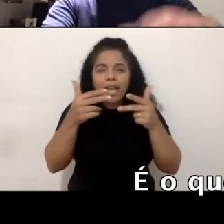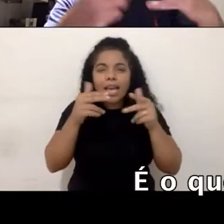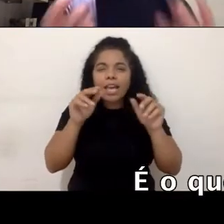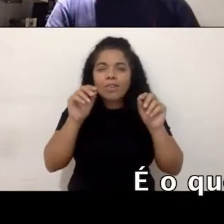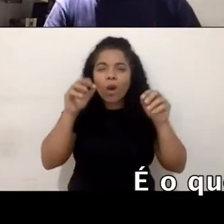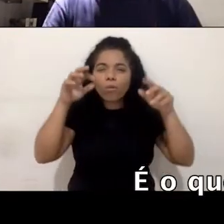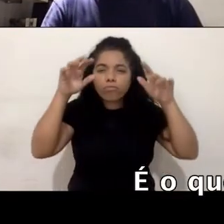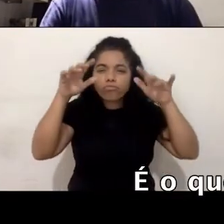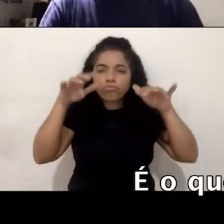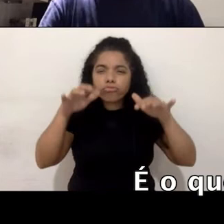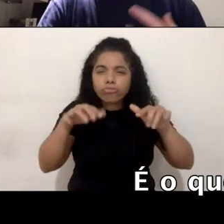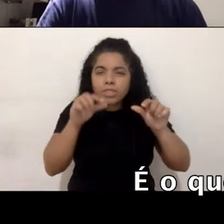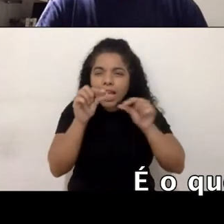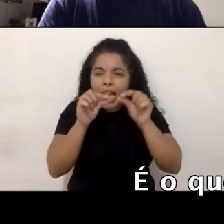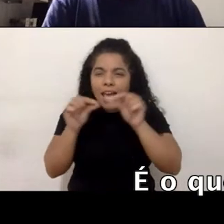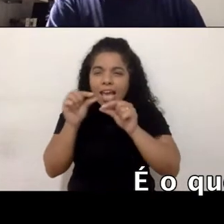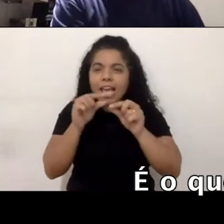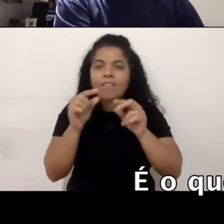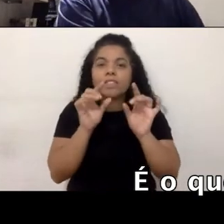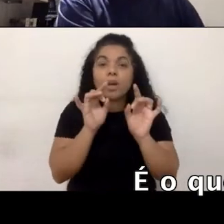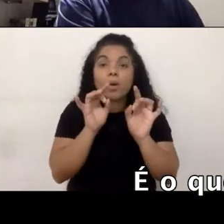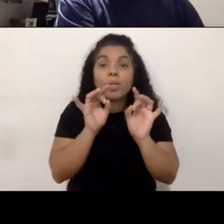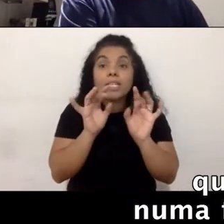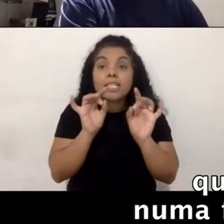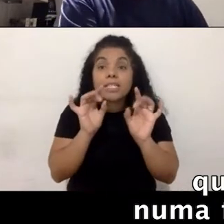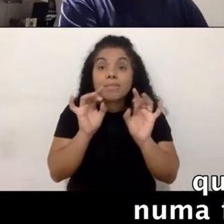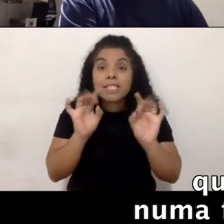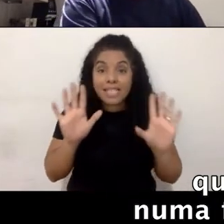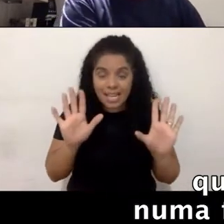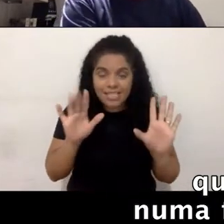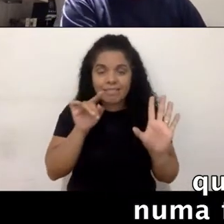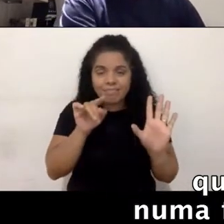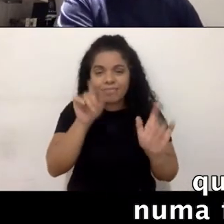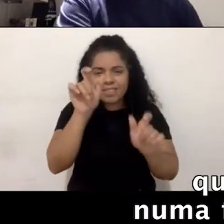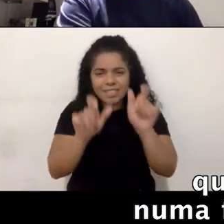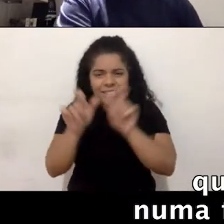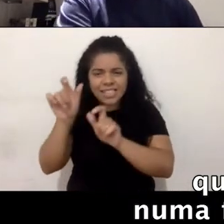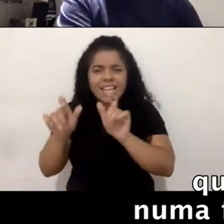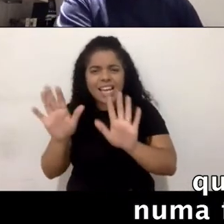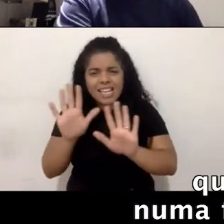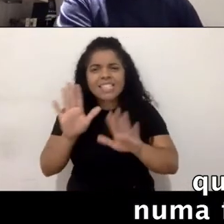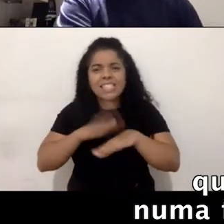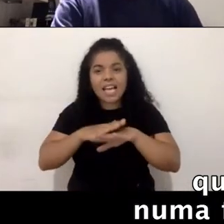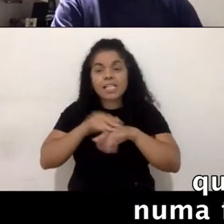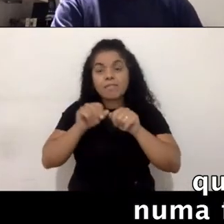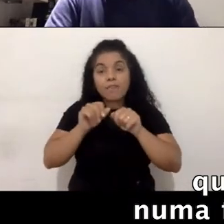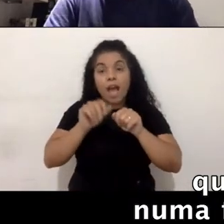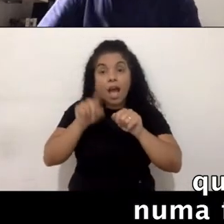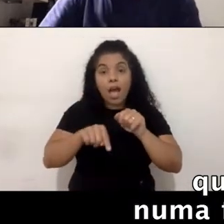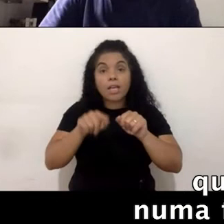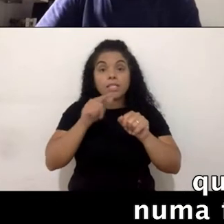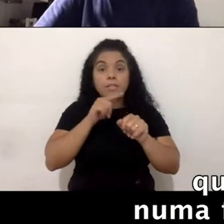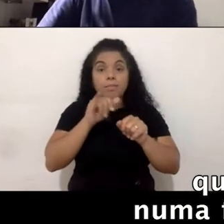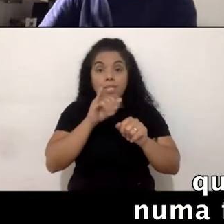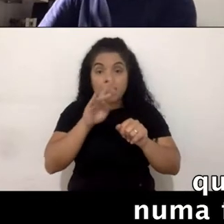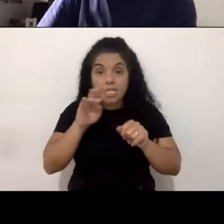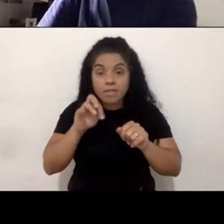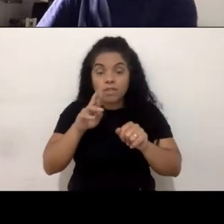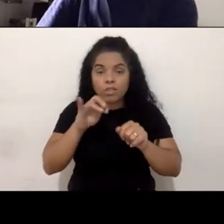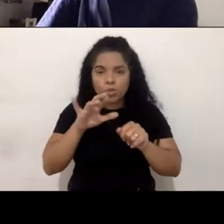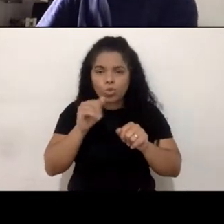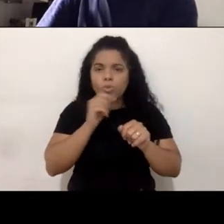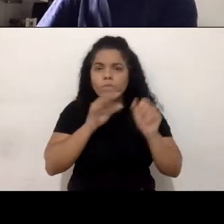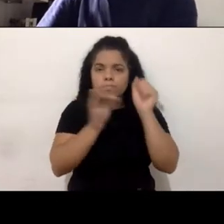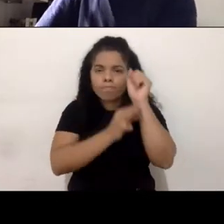This is what people often will do for infrastructure. They have a separate infrastructure code project, Terraform project, CloudFormation,